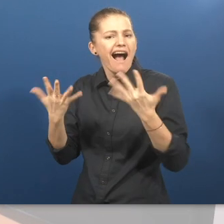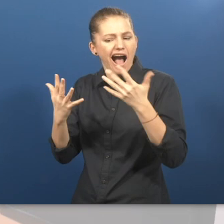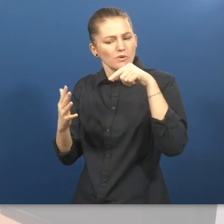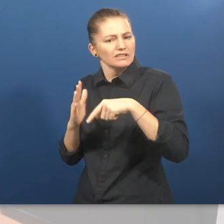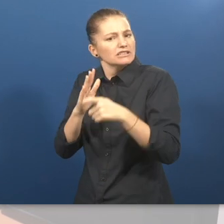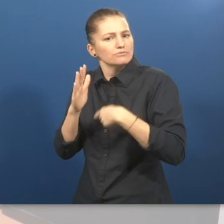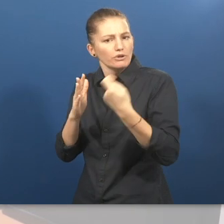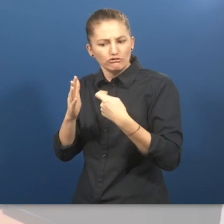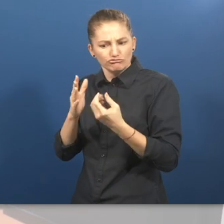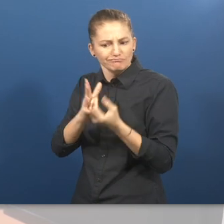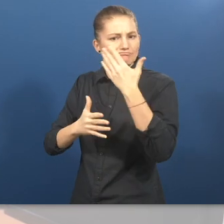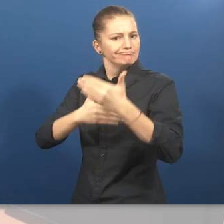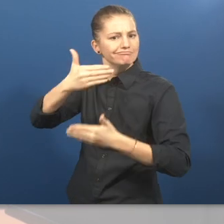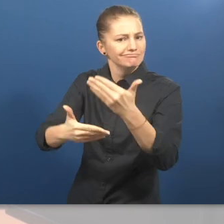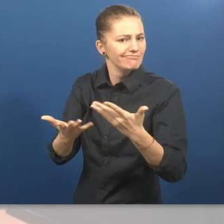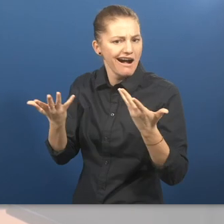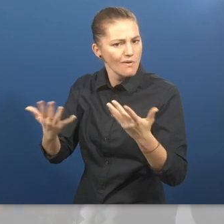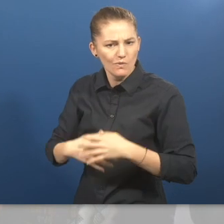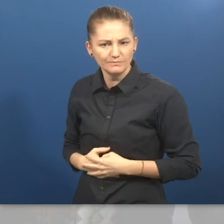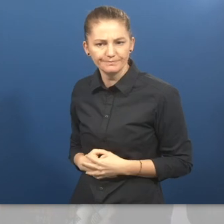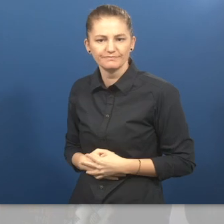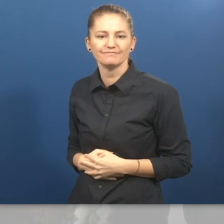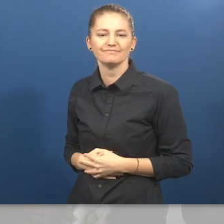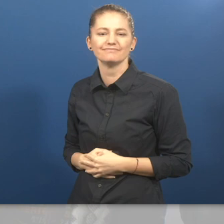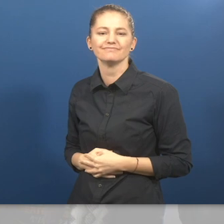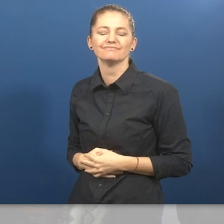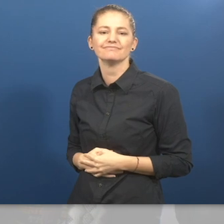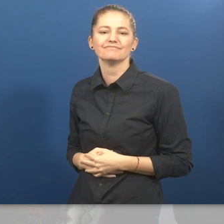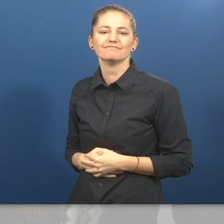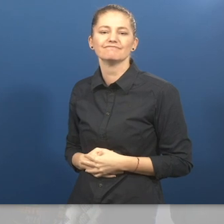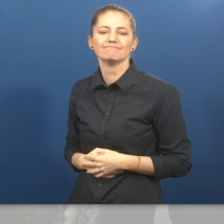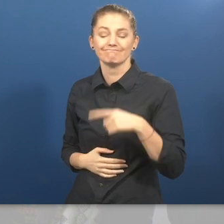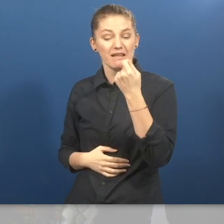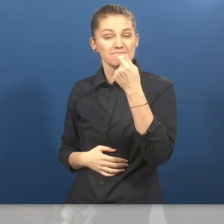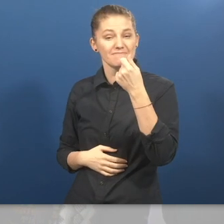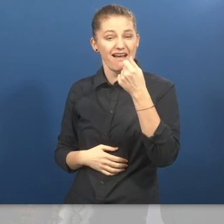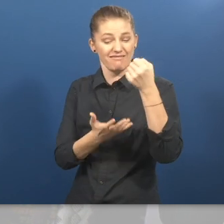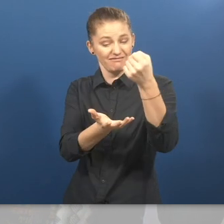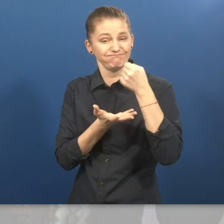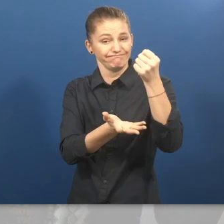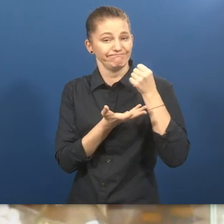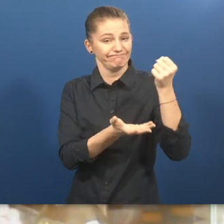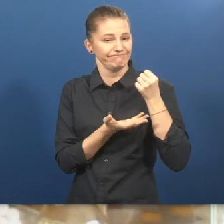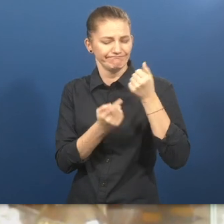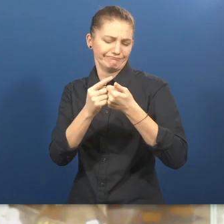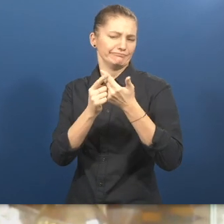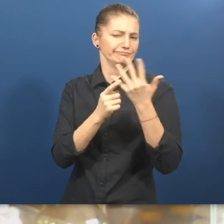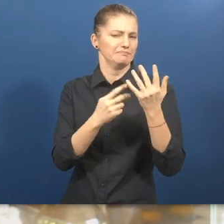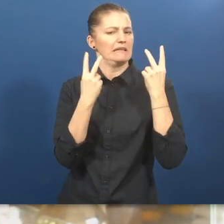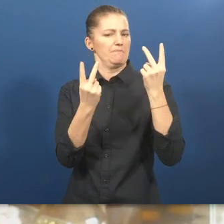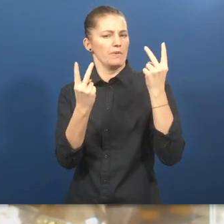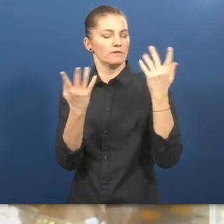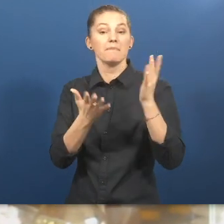How does PFDA Vocational Training Center Trust work? Again, Sajida Rahmandani. The financial